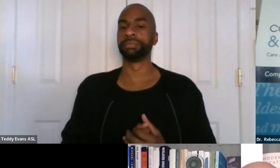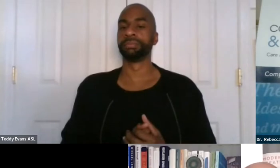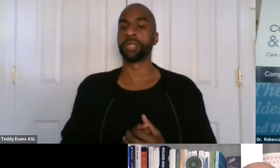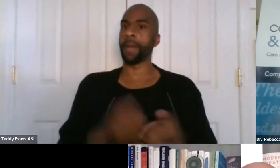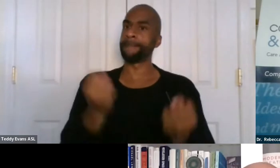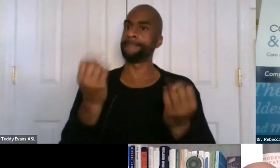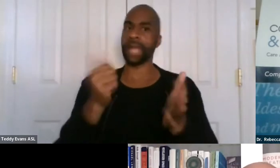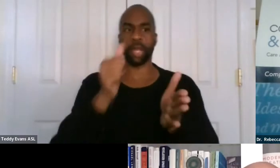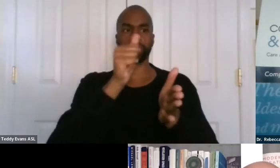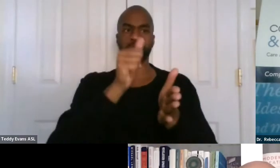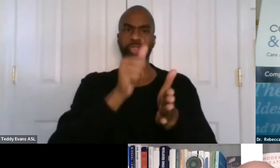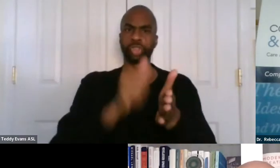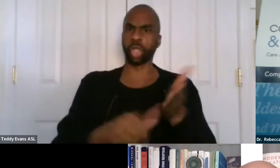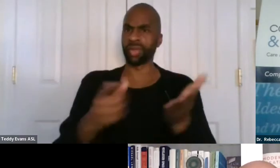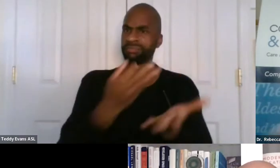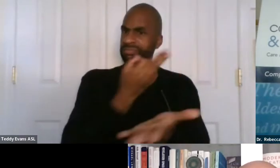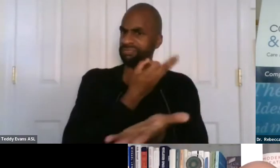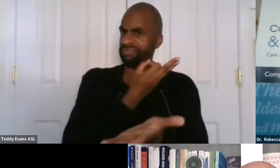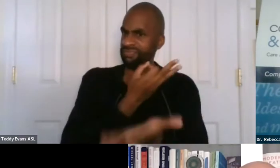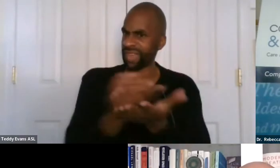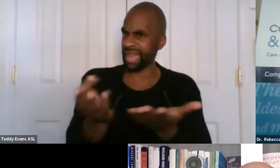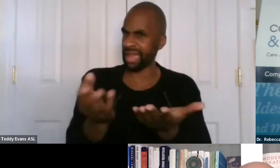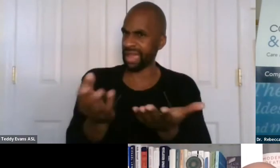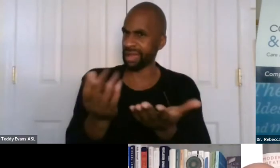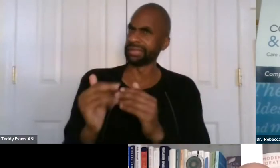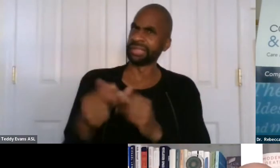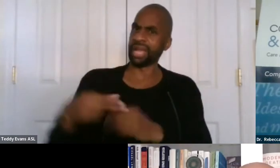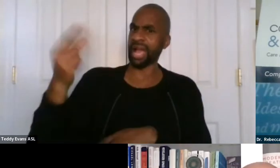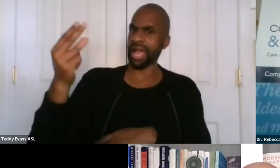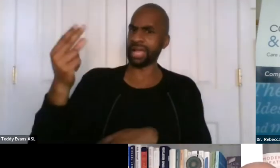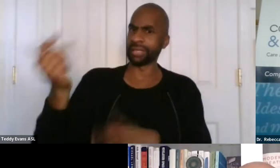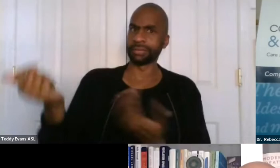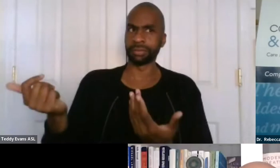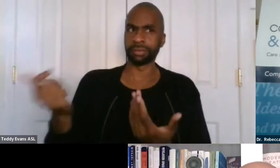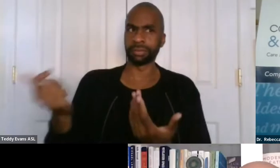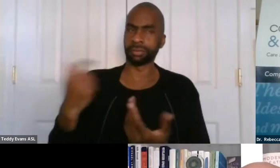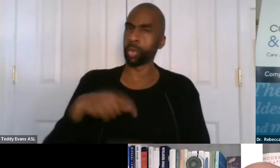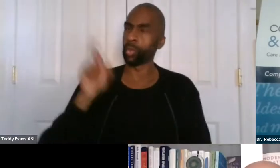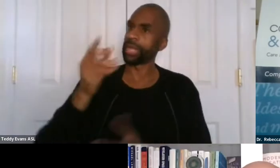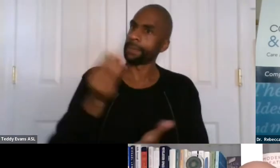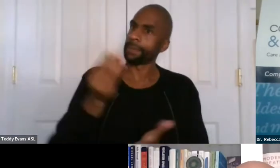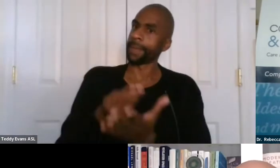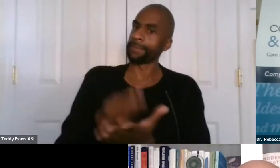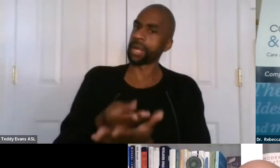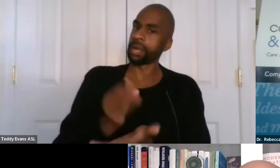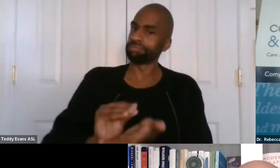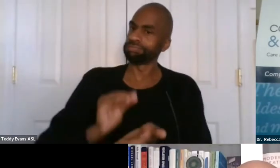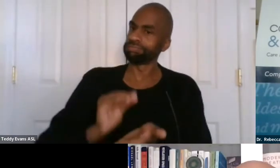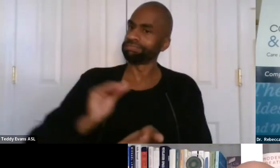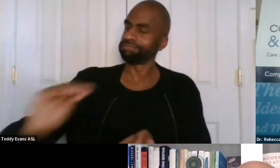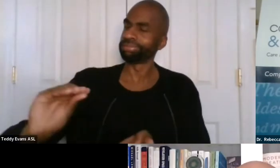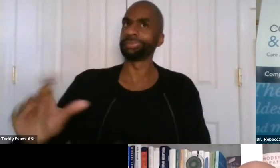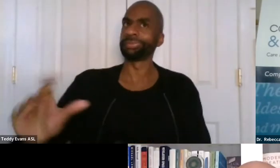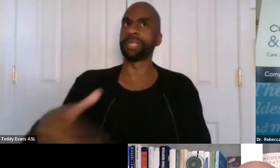We spend a lot of money in places that we probably shouldn't be spending money on and don't spend enough money in places that we should. Hospice is one great example